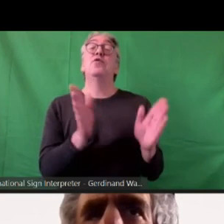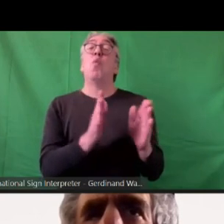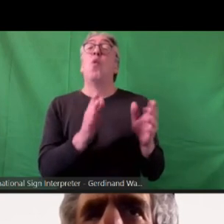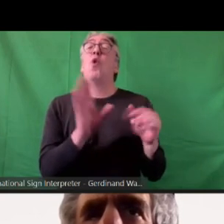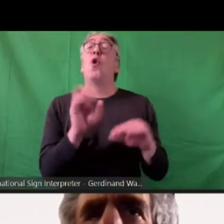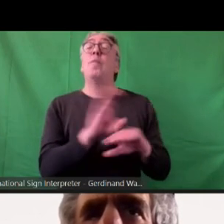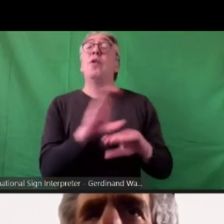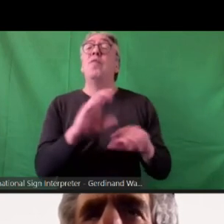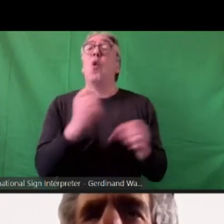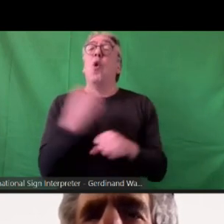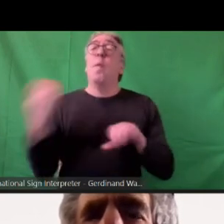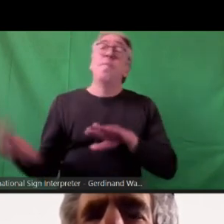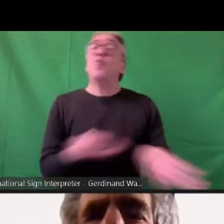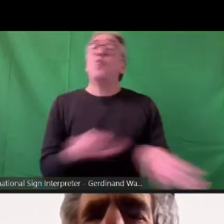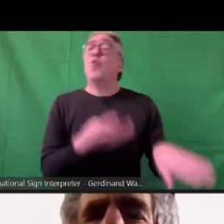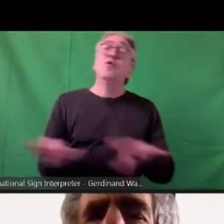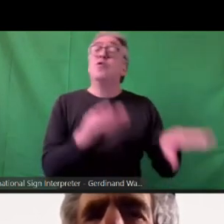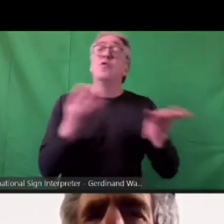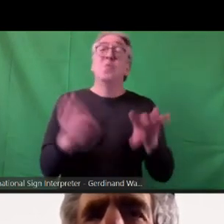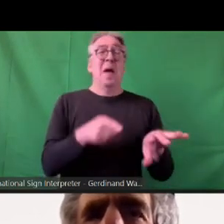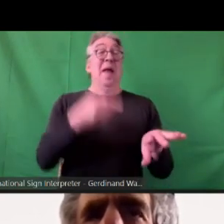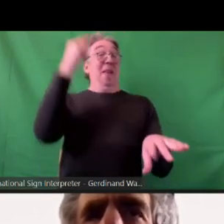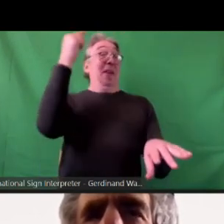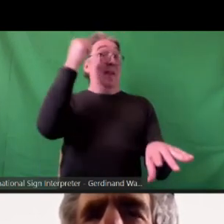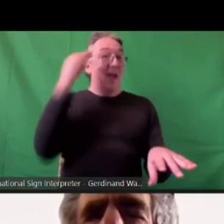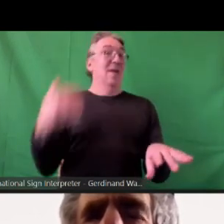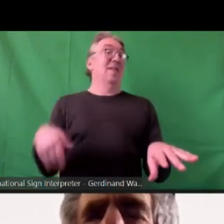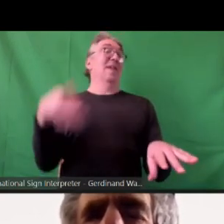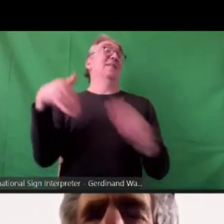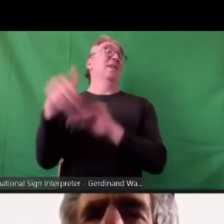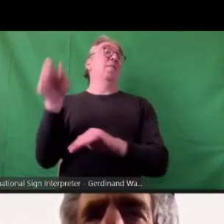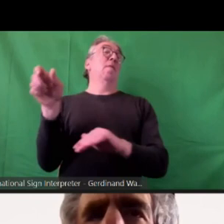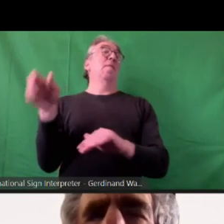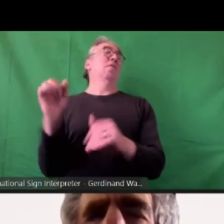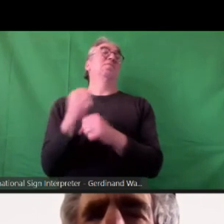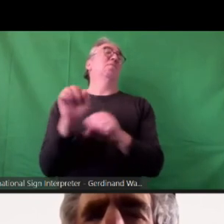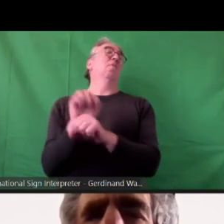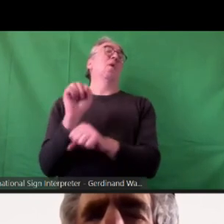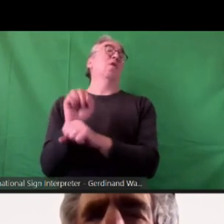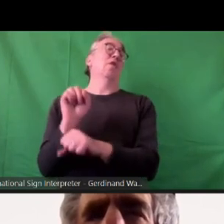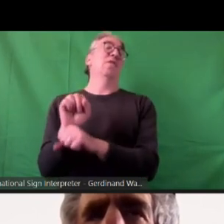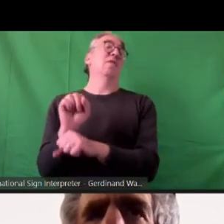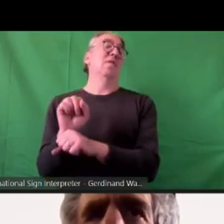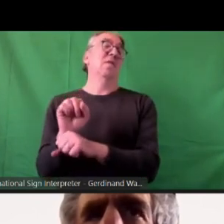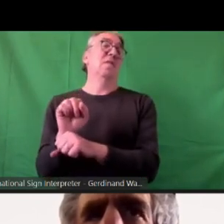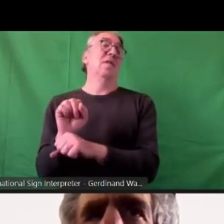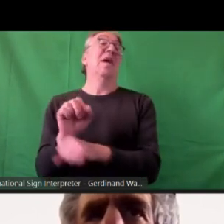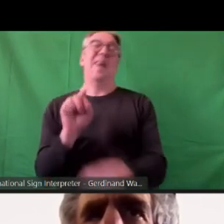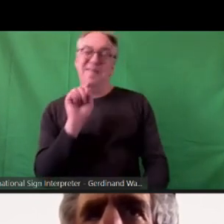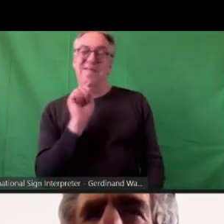production and everything, and so then the thought that persons with disabilities cannot be able to engage in such